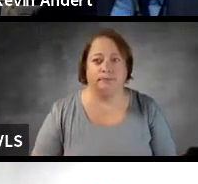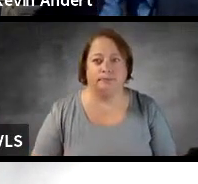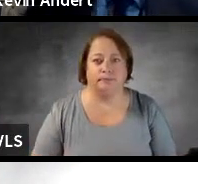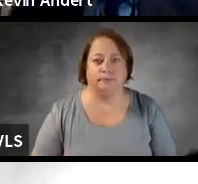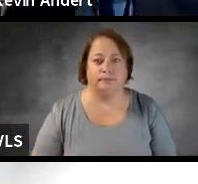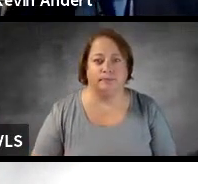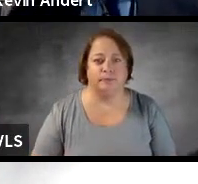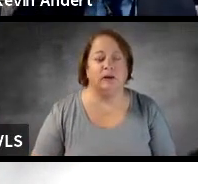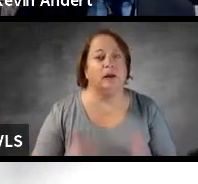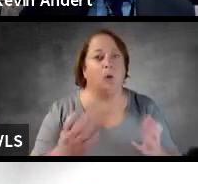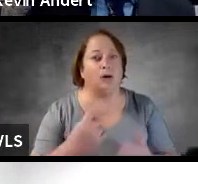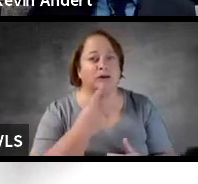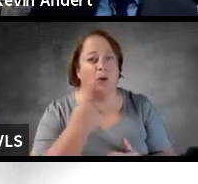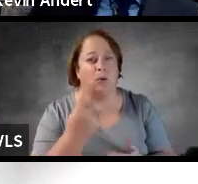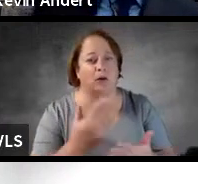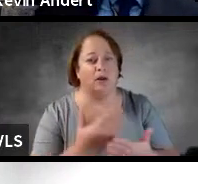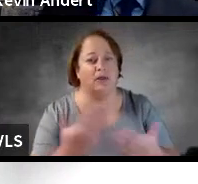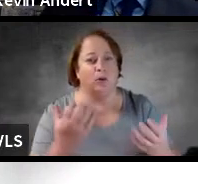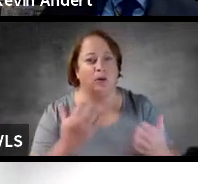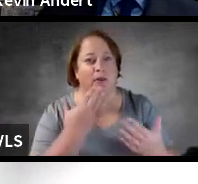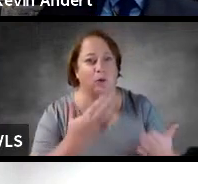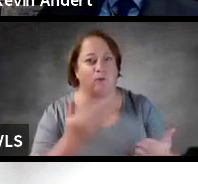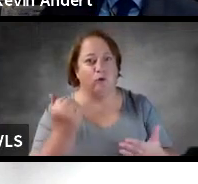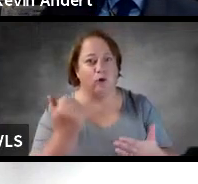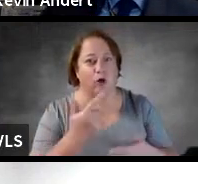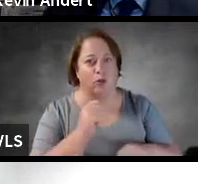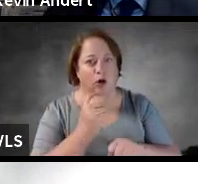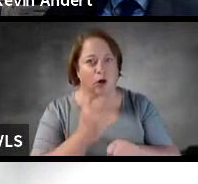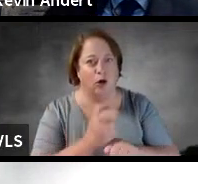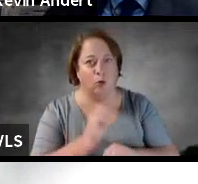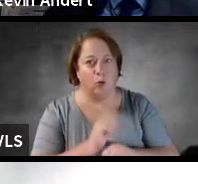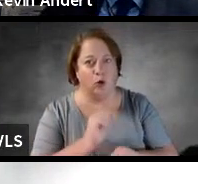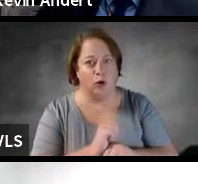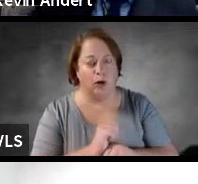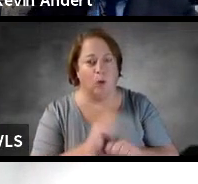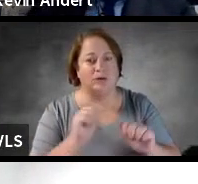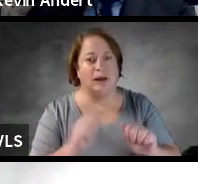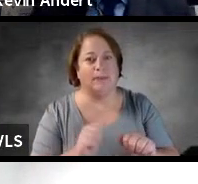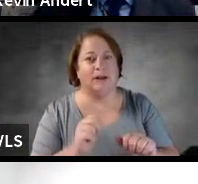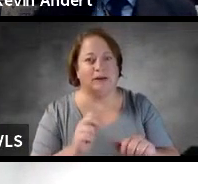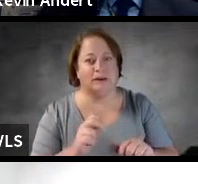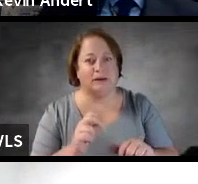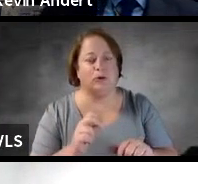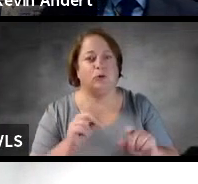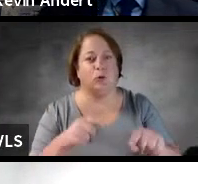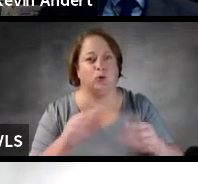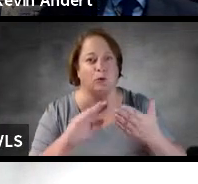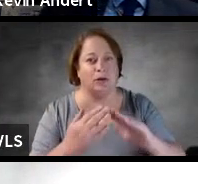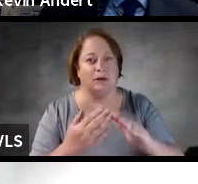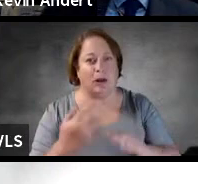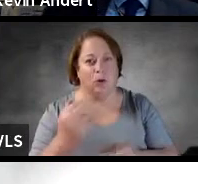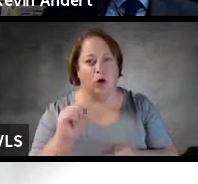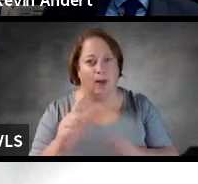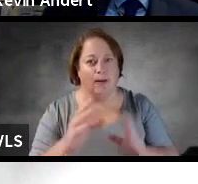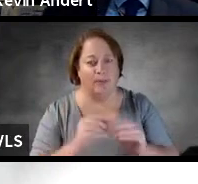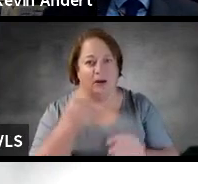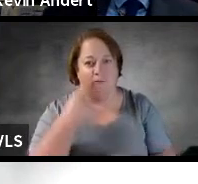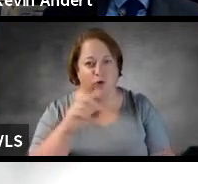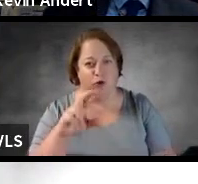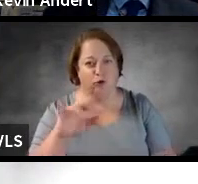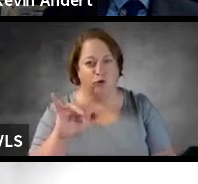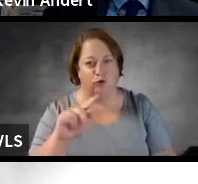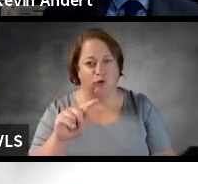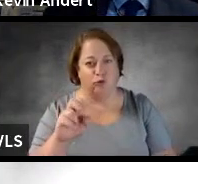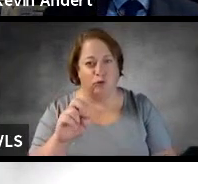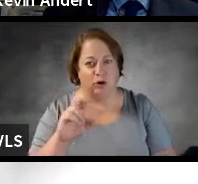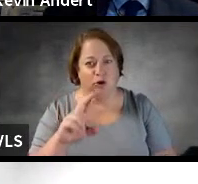Yeah, I want to say one thing. I want to thank you guys for all the hard work that you've been doing. I was able to sit in with the town hall meeting for Rittner, and I don't know if